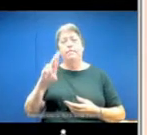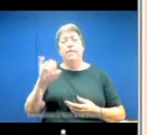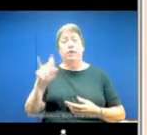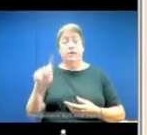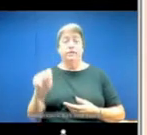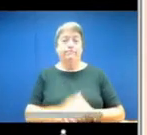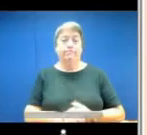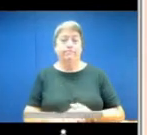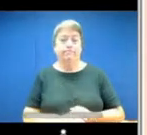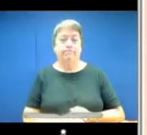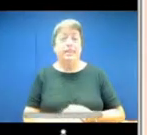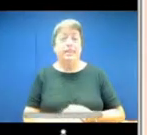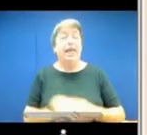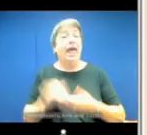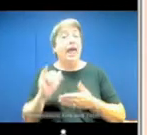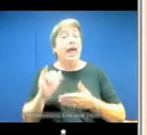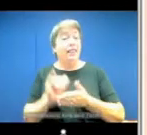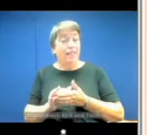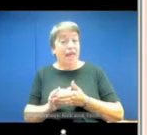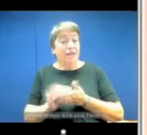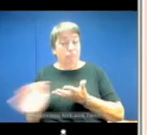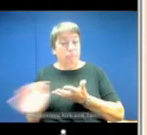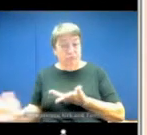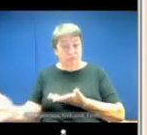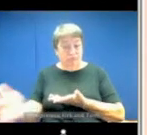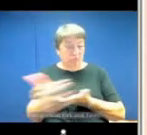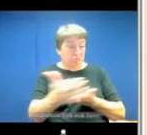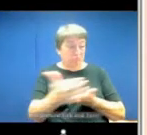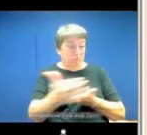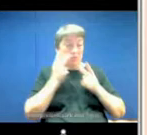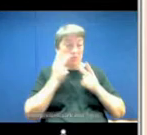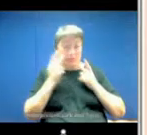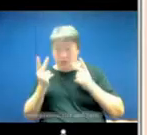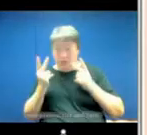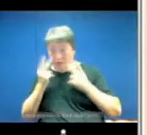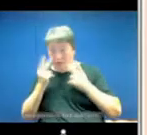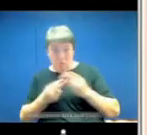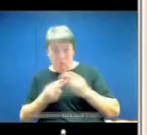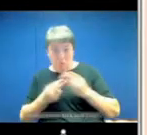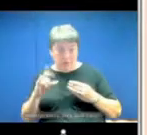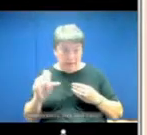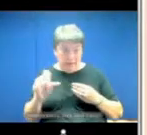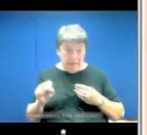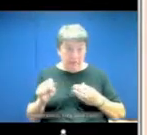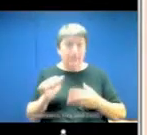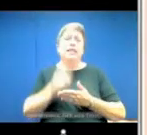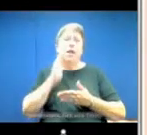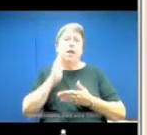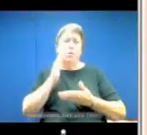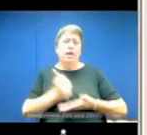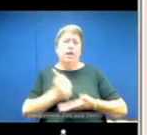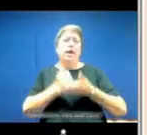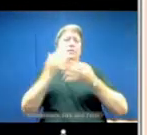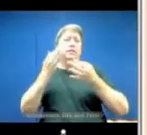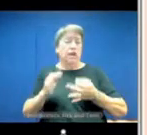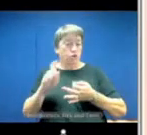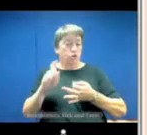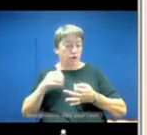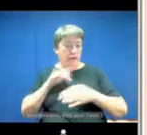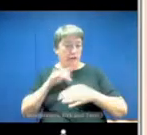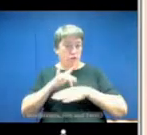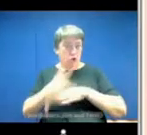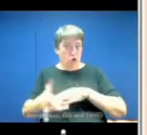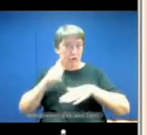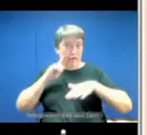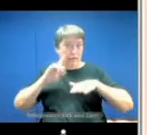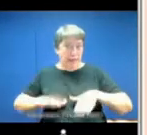Which will help in determining whether or not there should be an early settlement. So at the